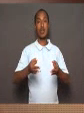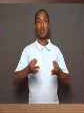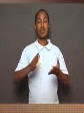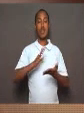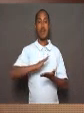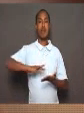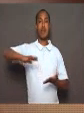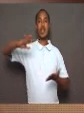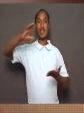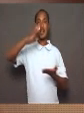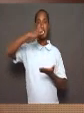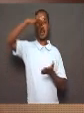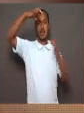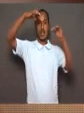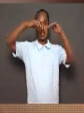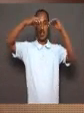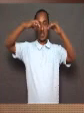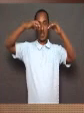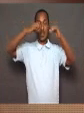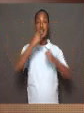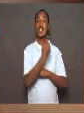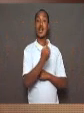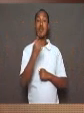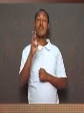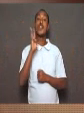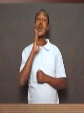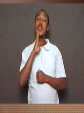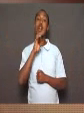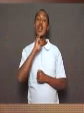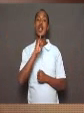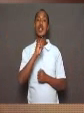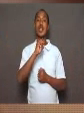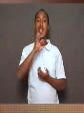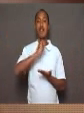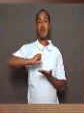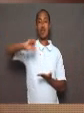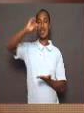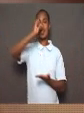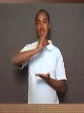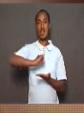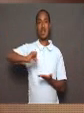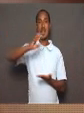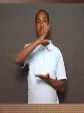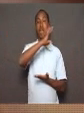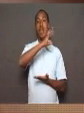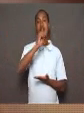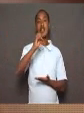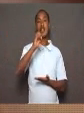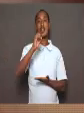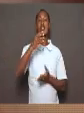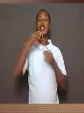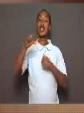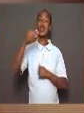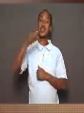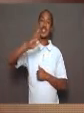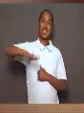dish. Some of the water is then evaporated and the solution is left so that the